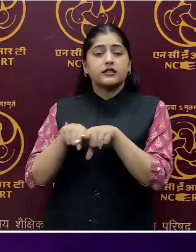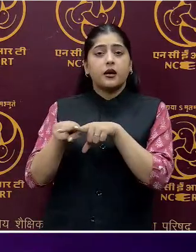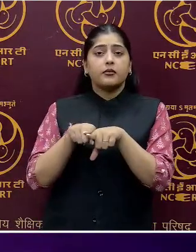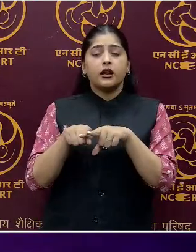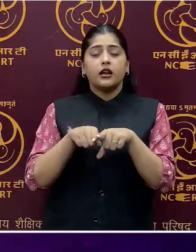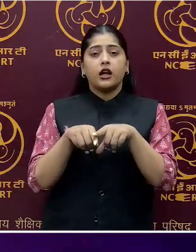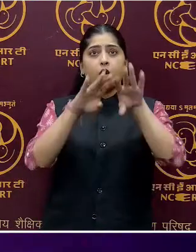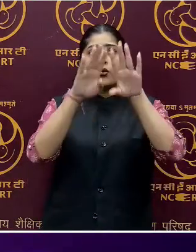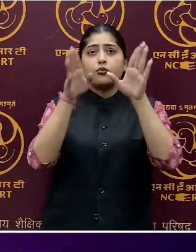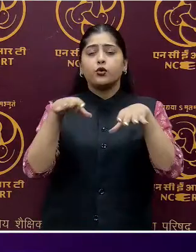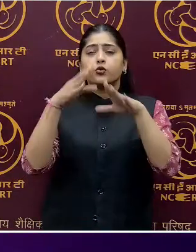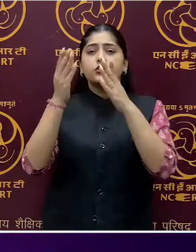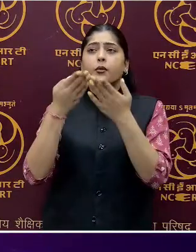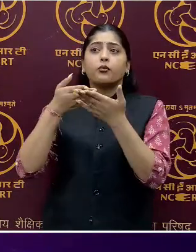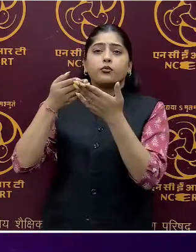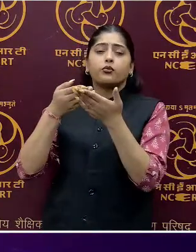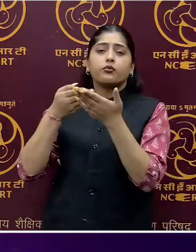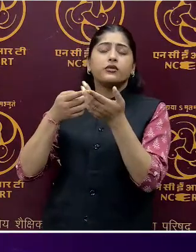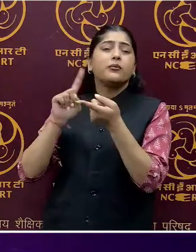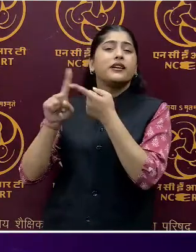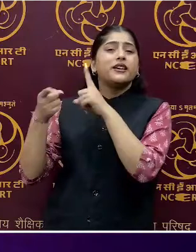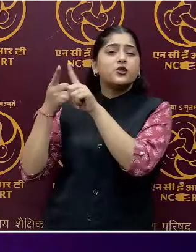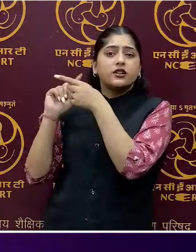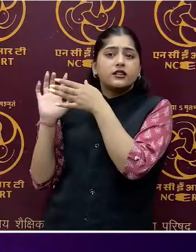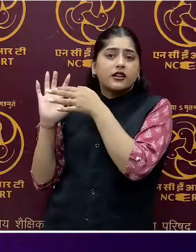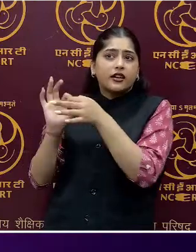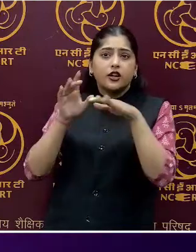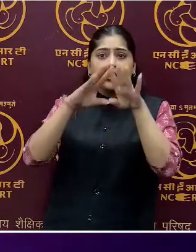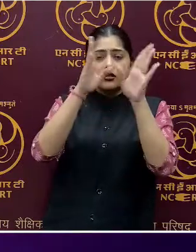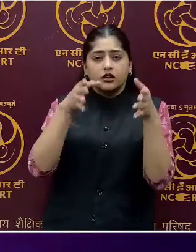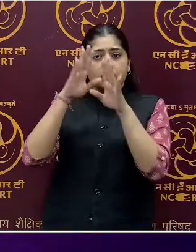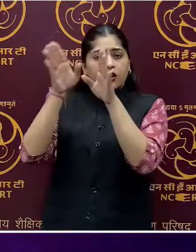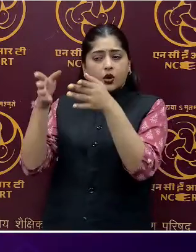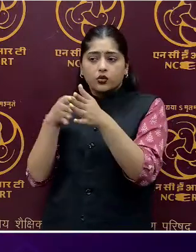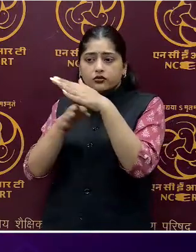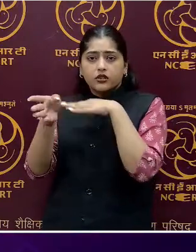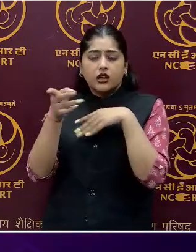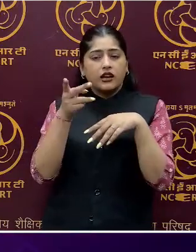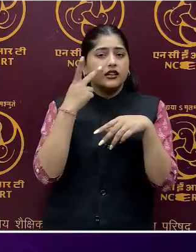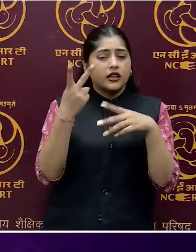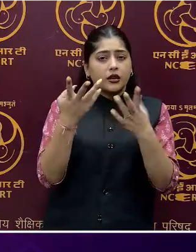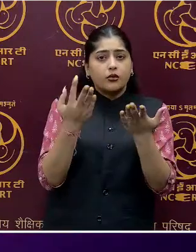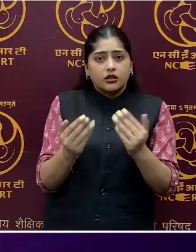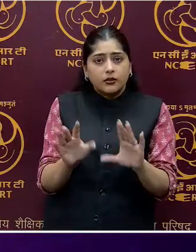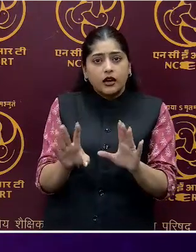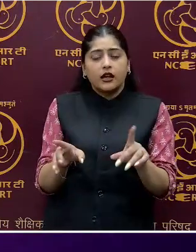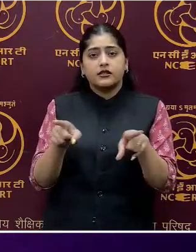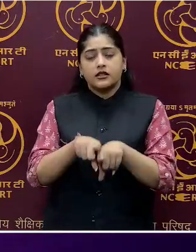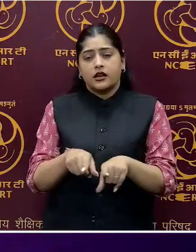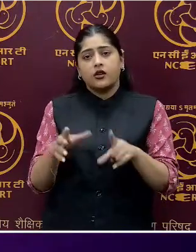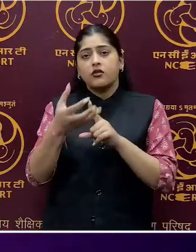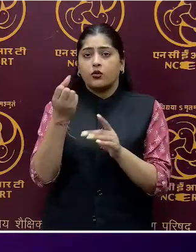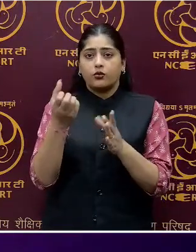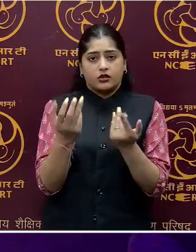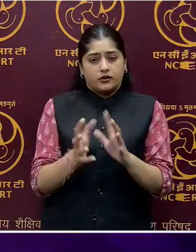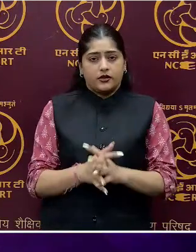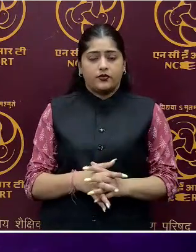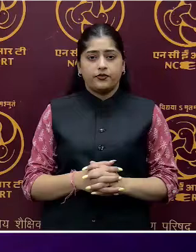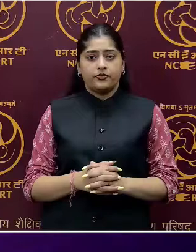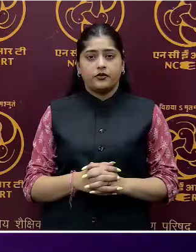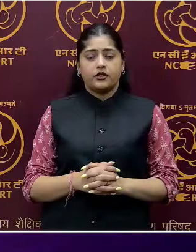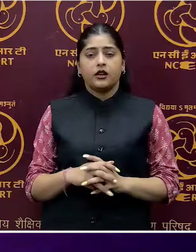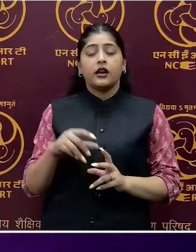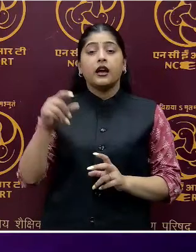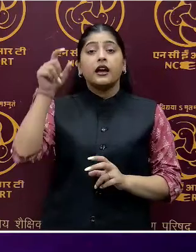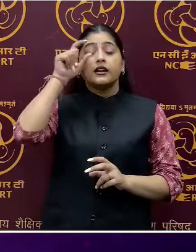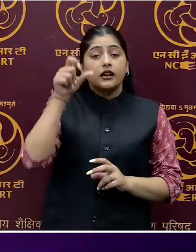find all these things, where you can find things related to Mahatma Gandhi. Yes, these are the things that we can do for the children. So we have the Gandhi